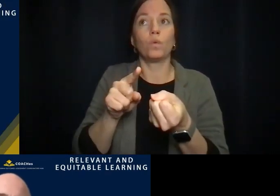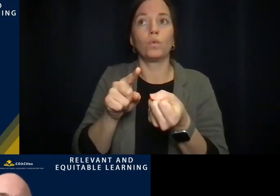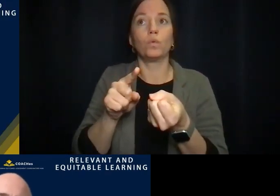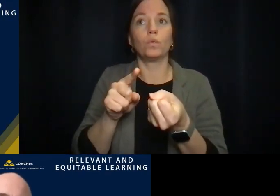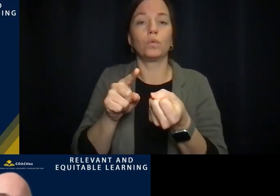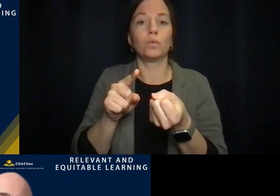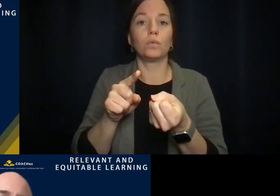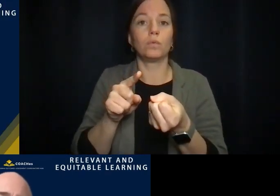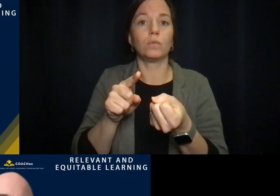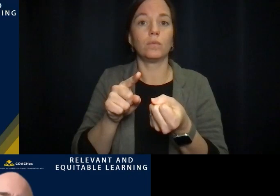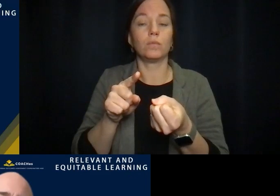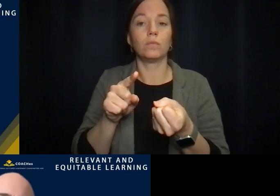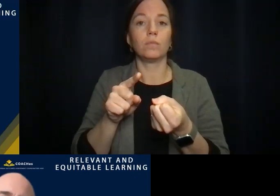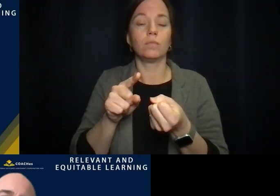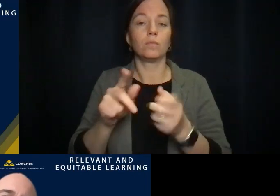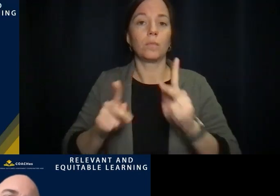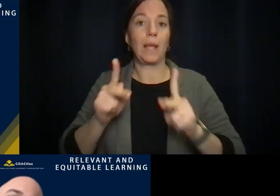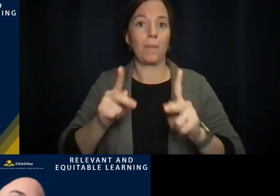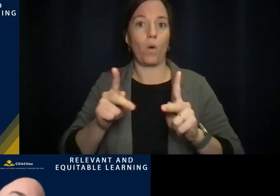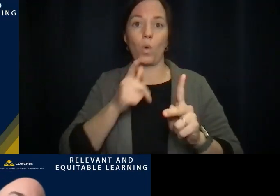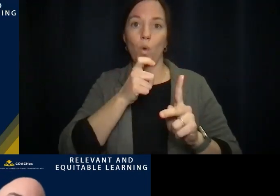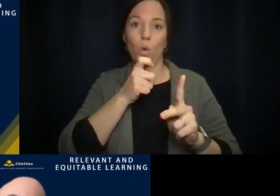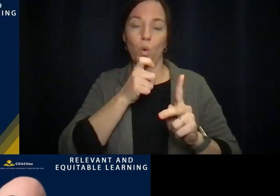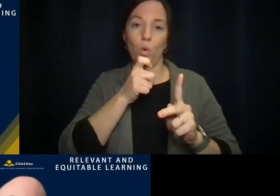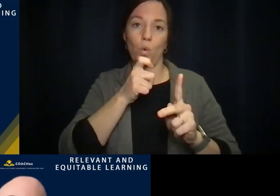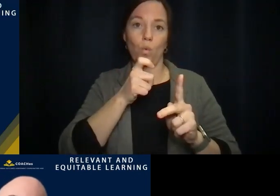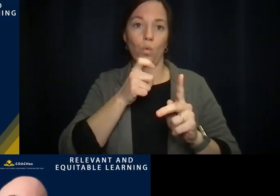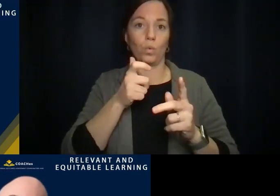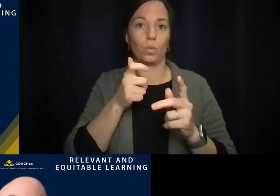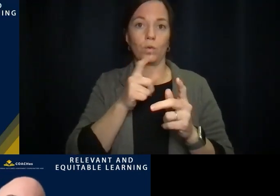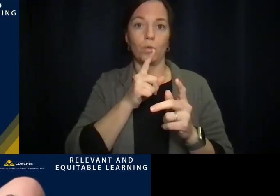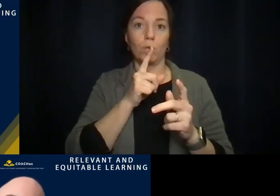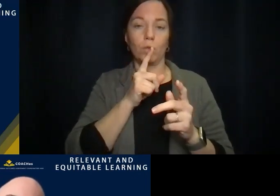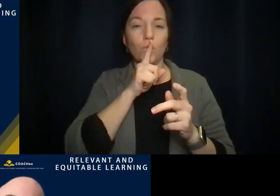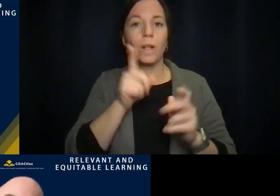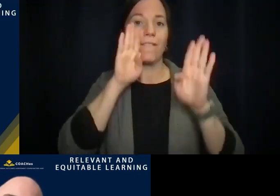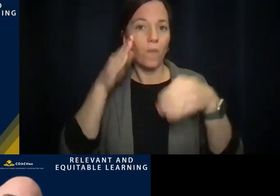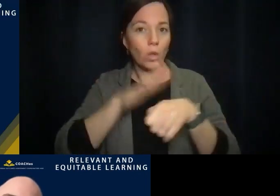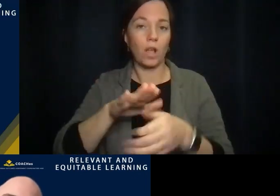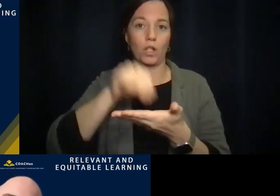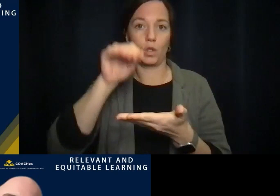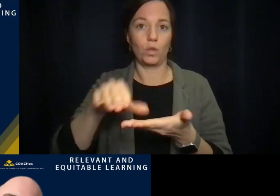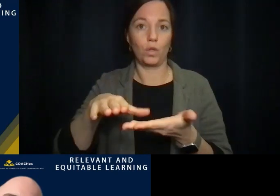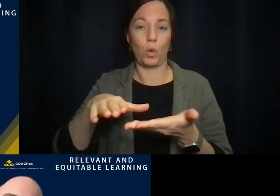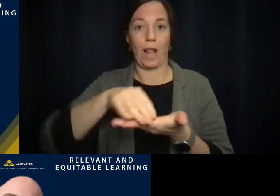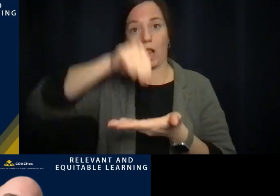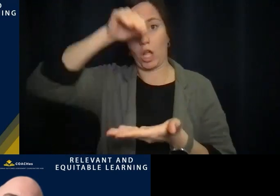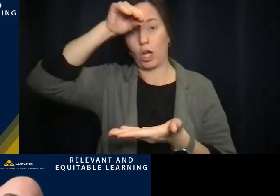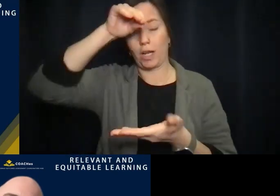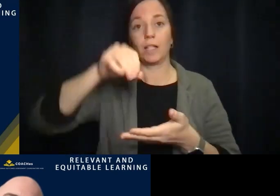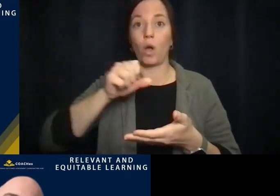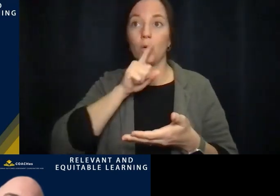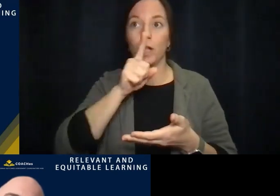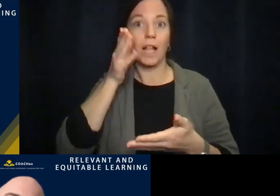focused attempts to articulate student learning, to address student learning. So I'm certainly looking forward